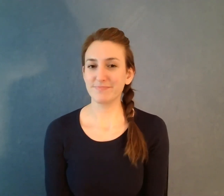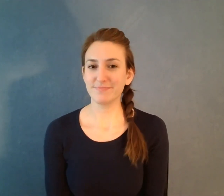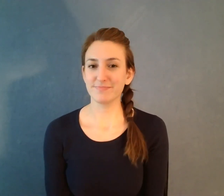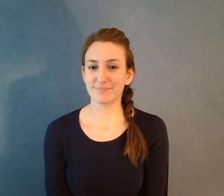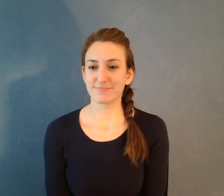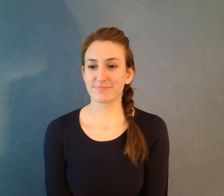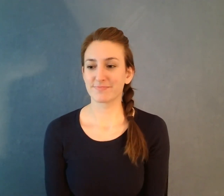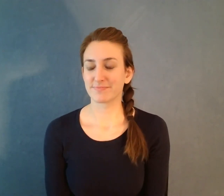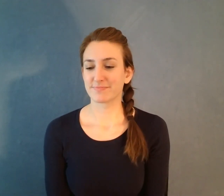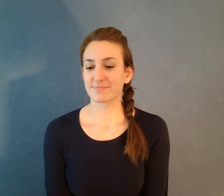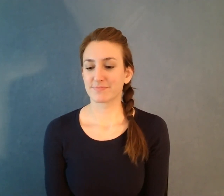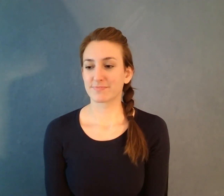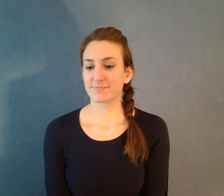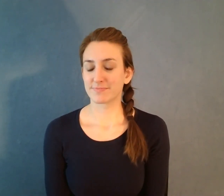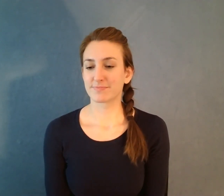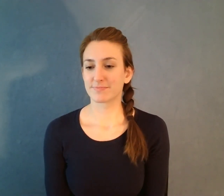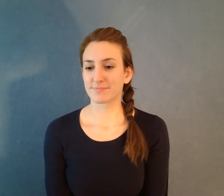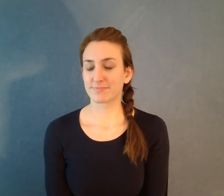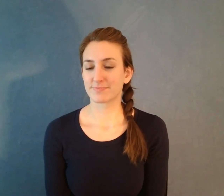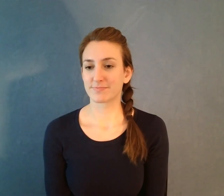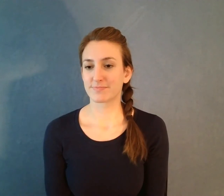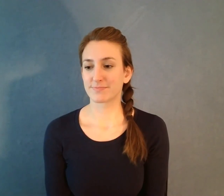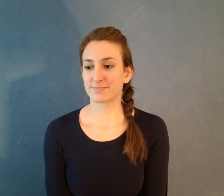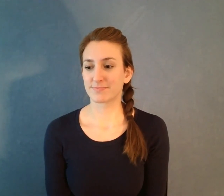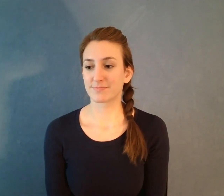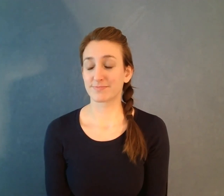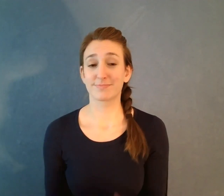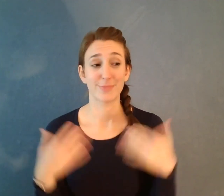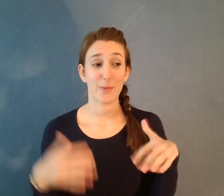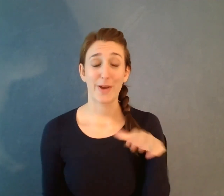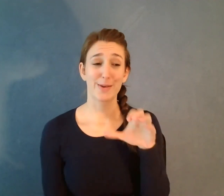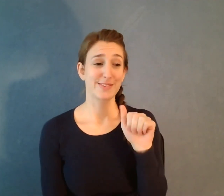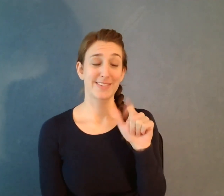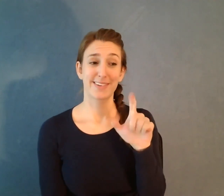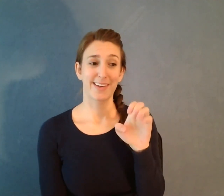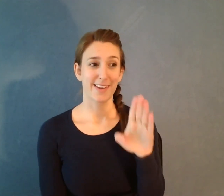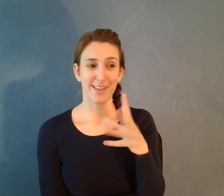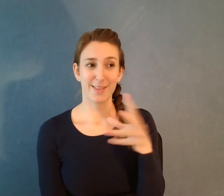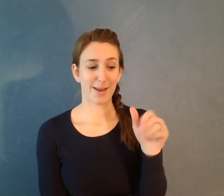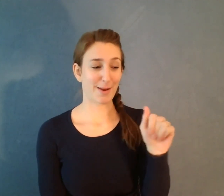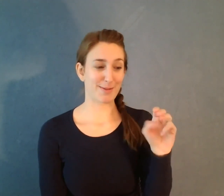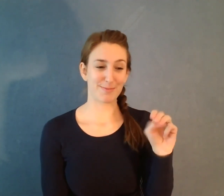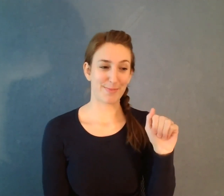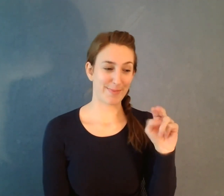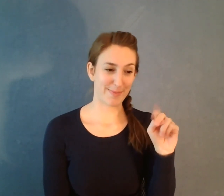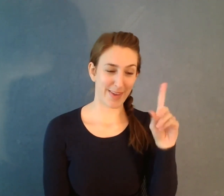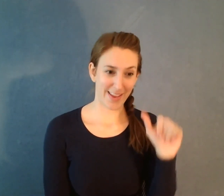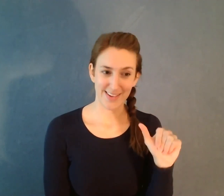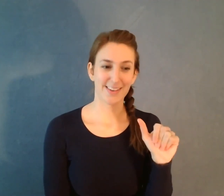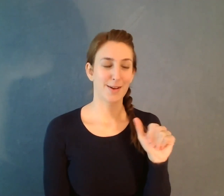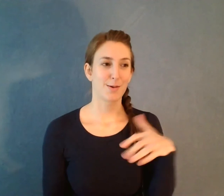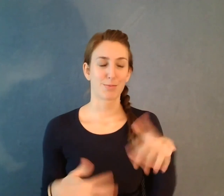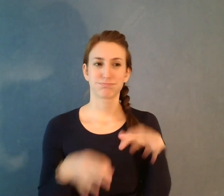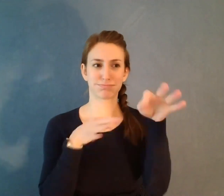higher education in general? Wow, well, Caleb and Amanda, they broke it down, but the